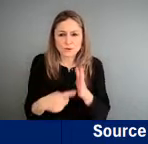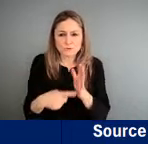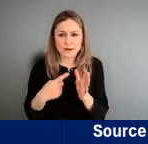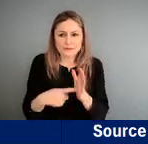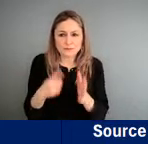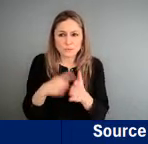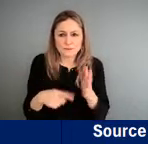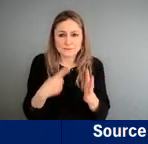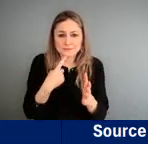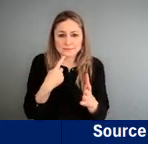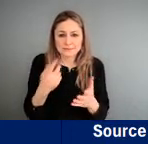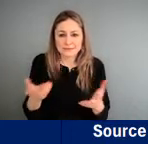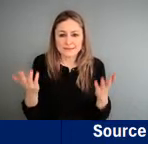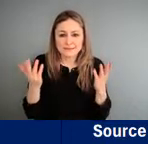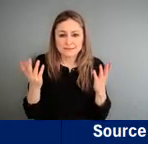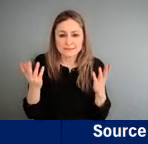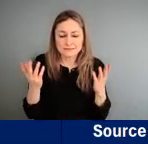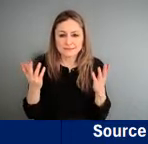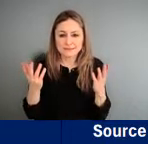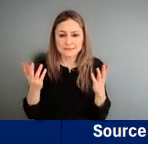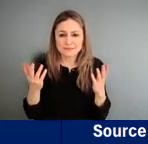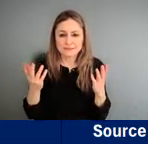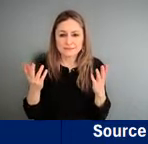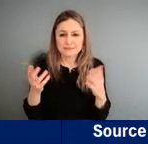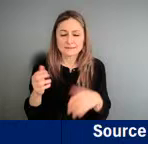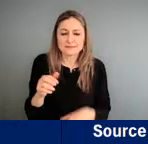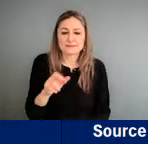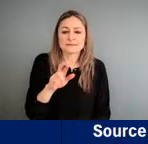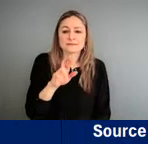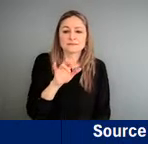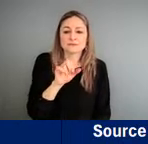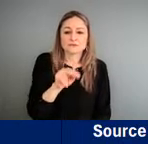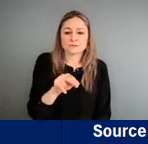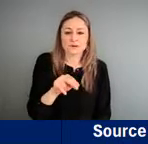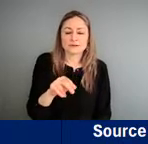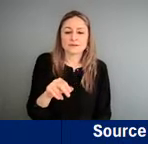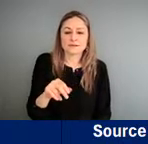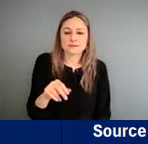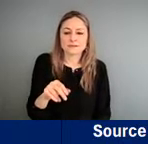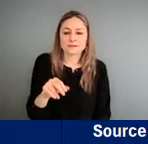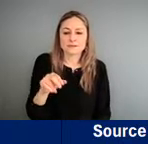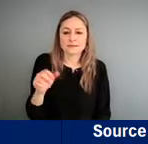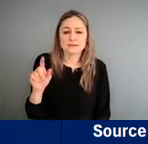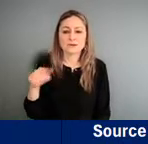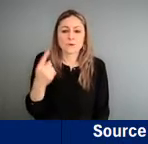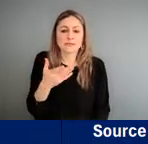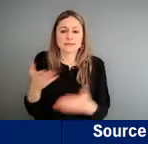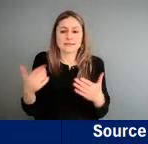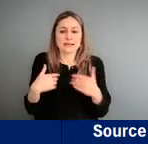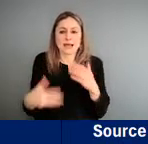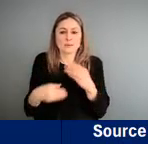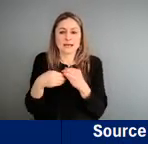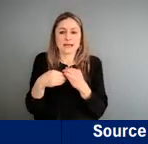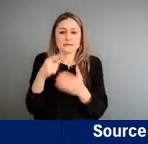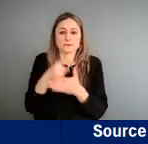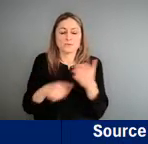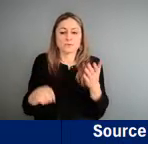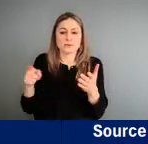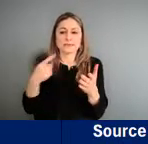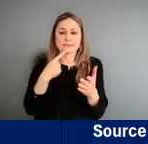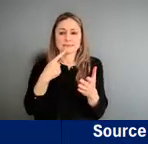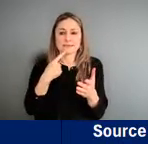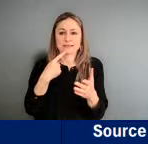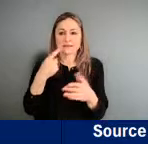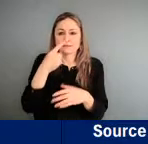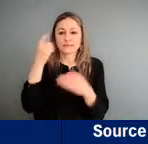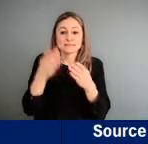saying, or Ryan, then Walker, and then Corky. Yeah, the only thing I would add to what Carly said is because